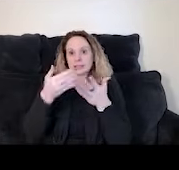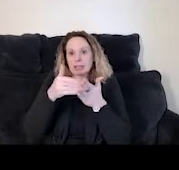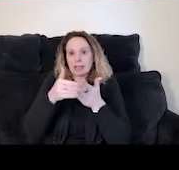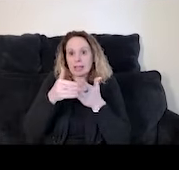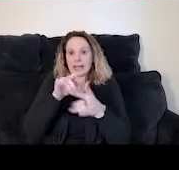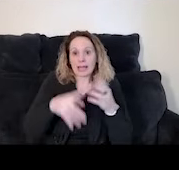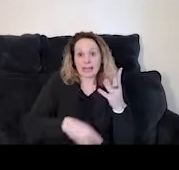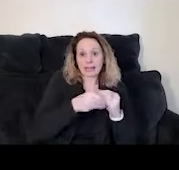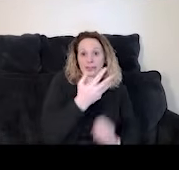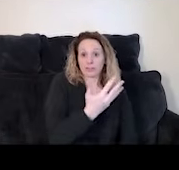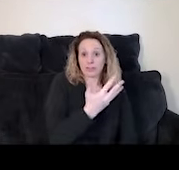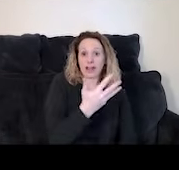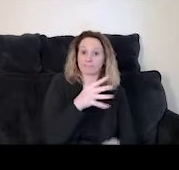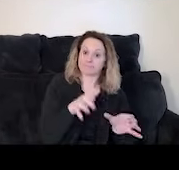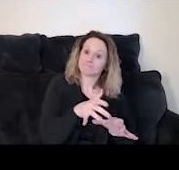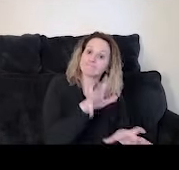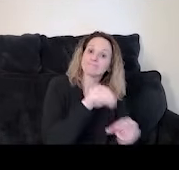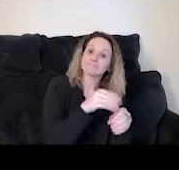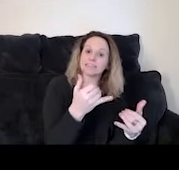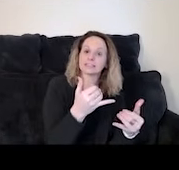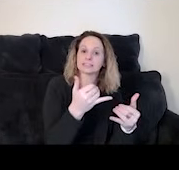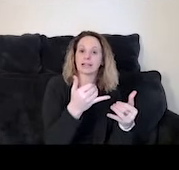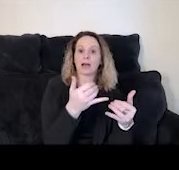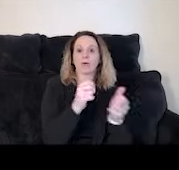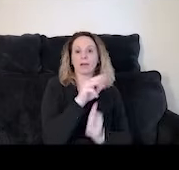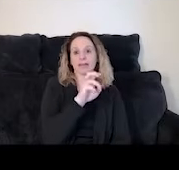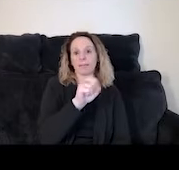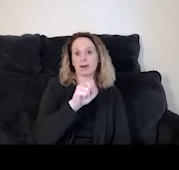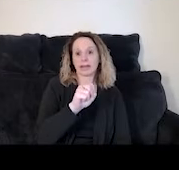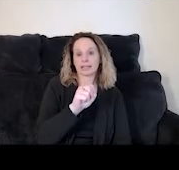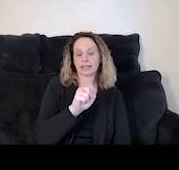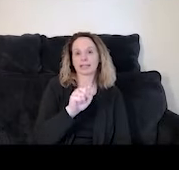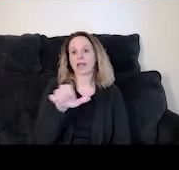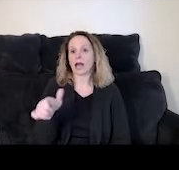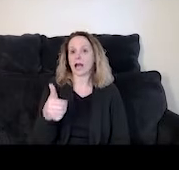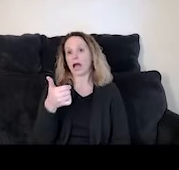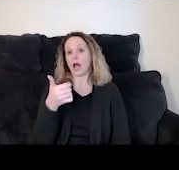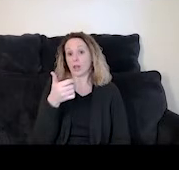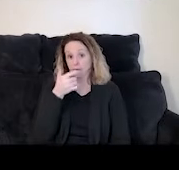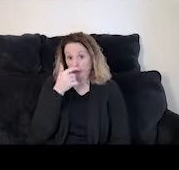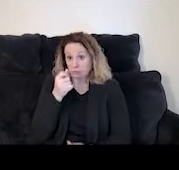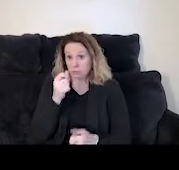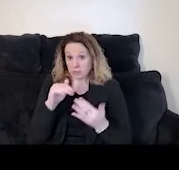5 that are actively working on standing up MRSS, there are a number of other interested counties.